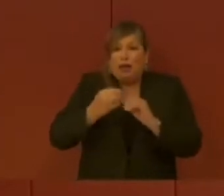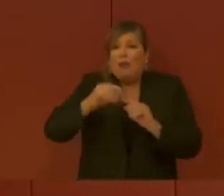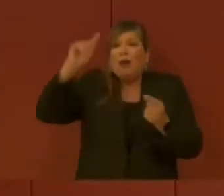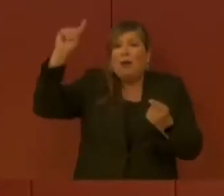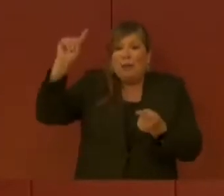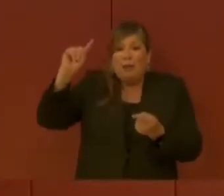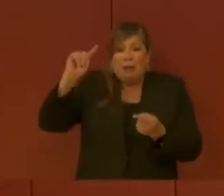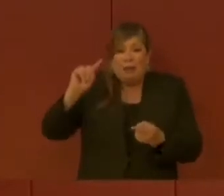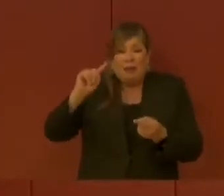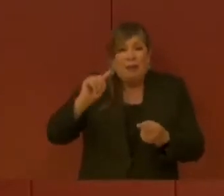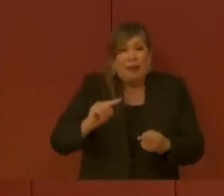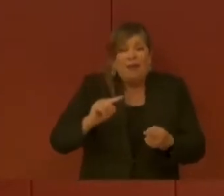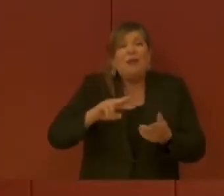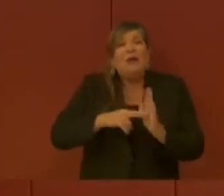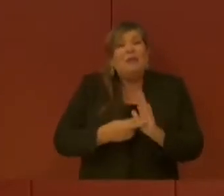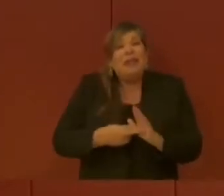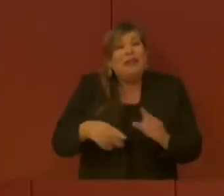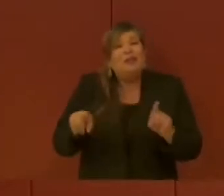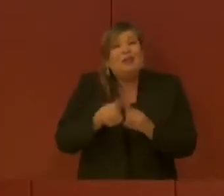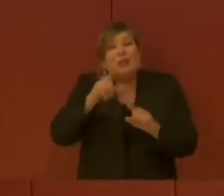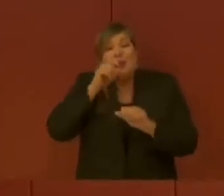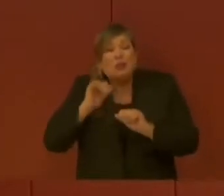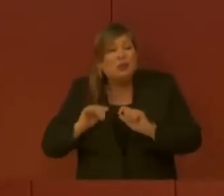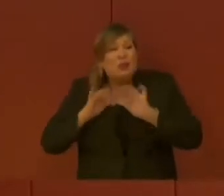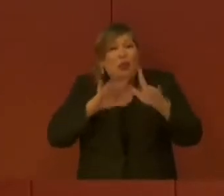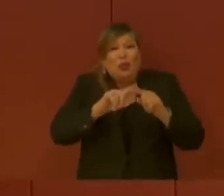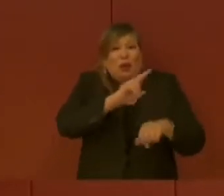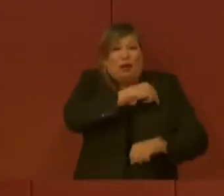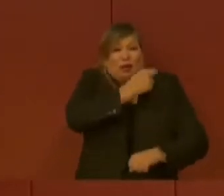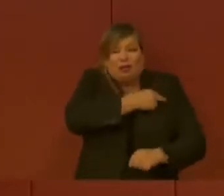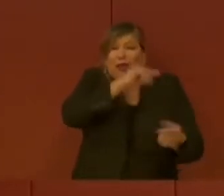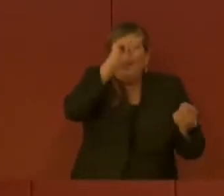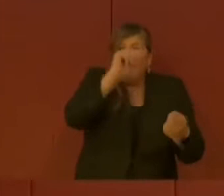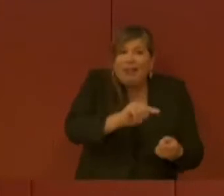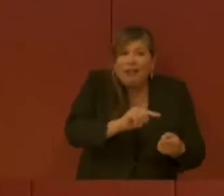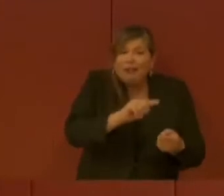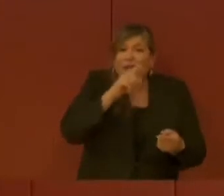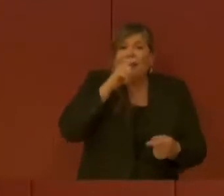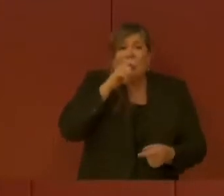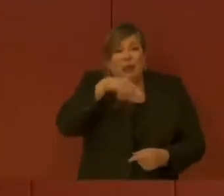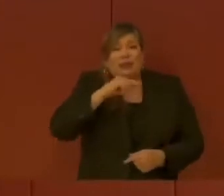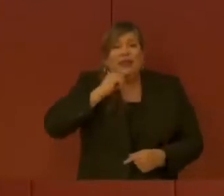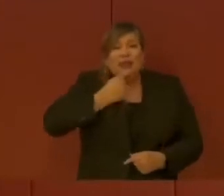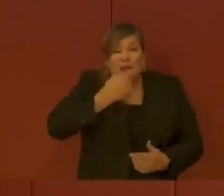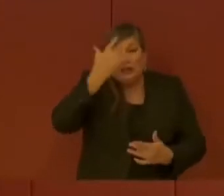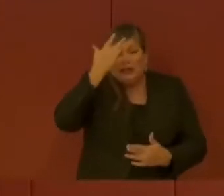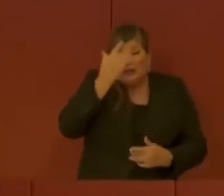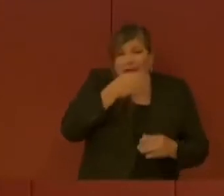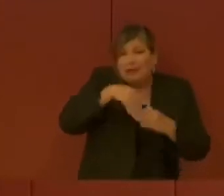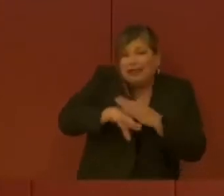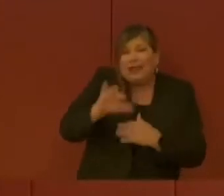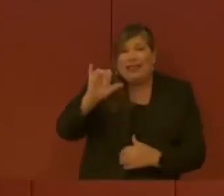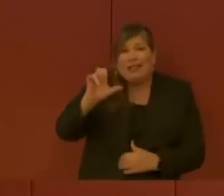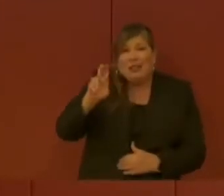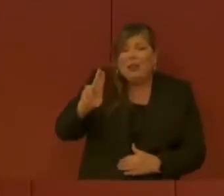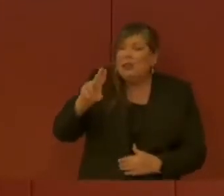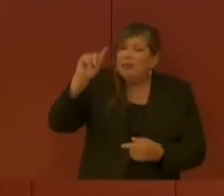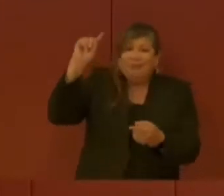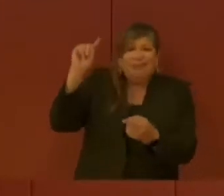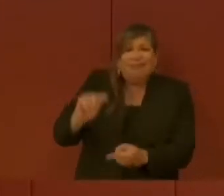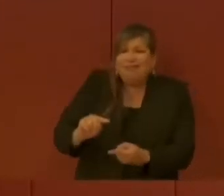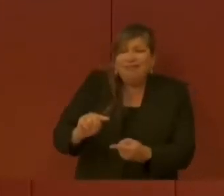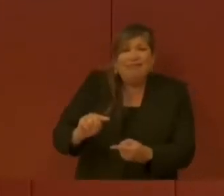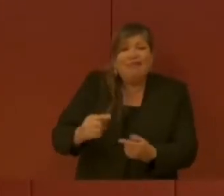our hospitals and our ICUs, hospitalizations down in terms of COVID patients being identified just in the last 2 weeks